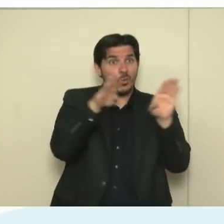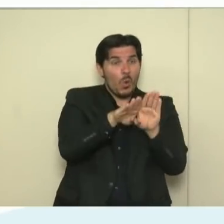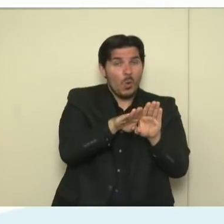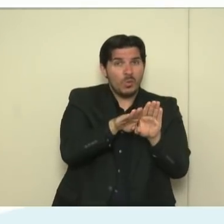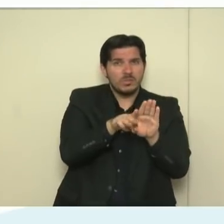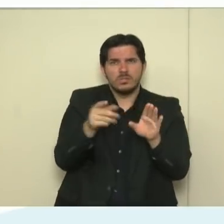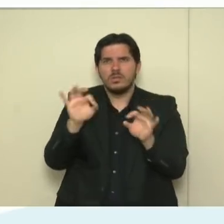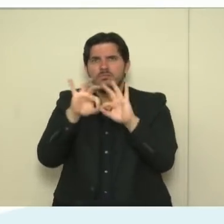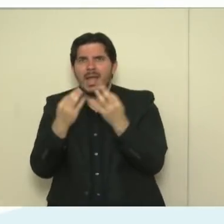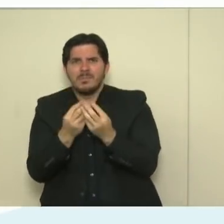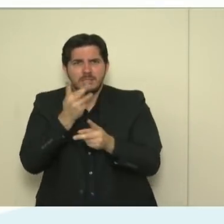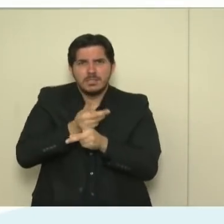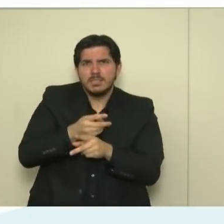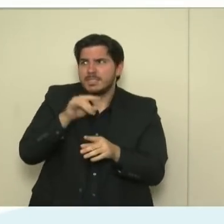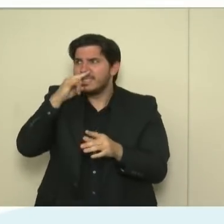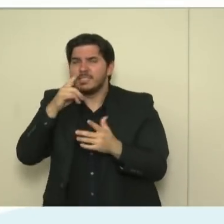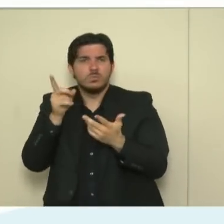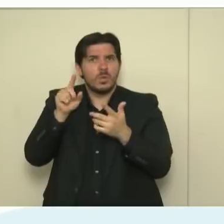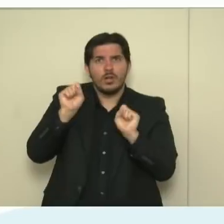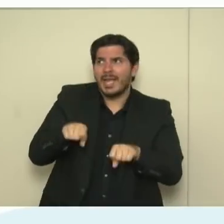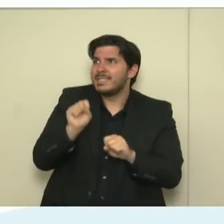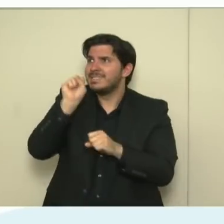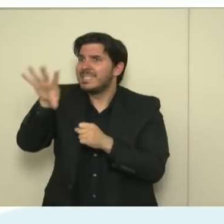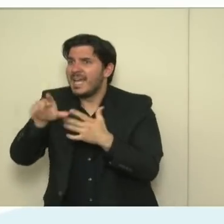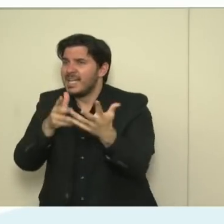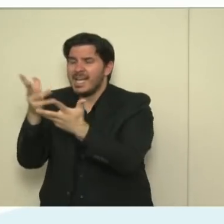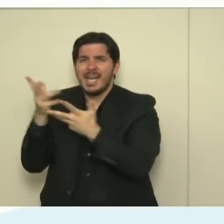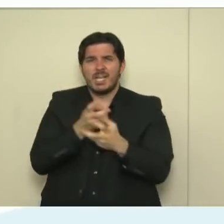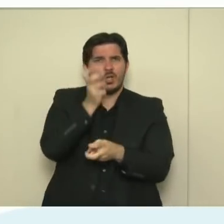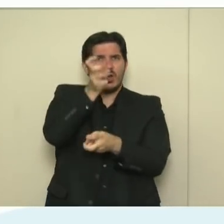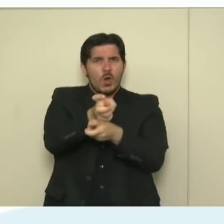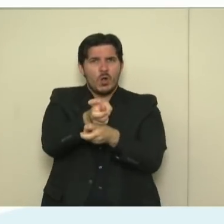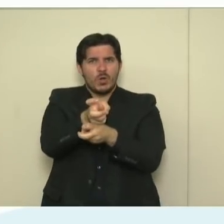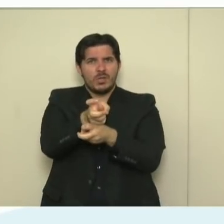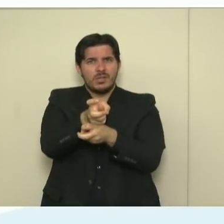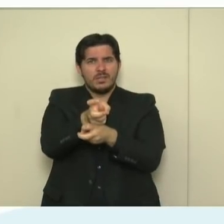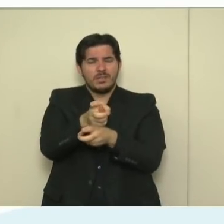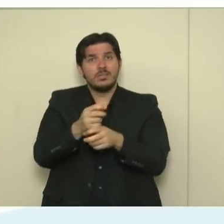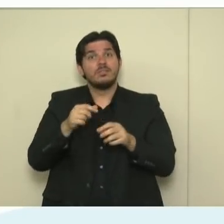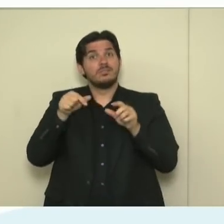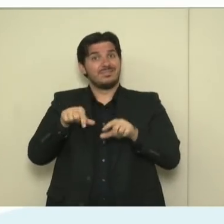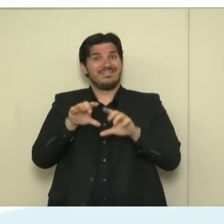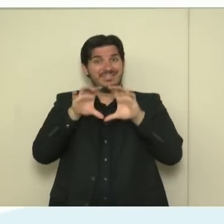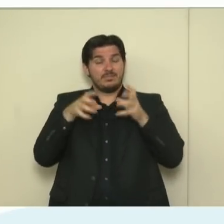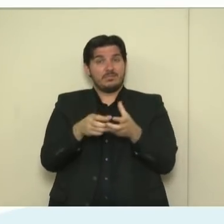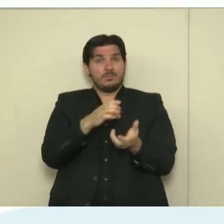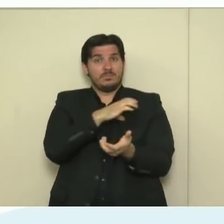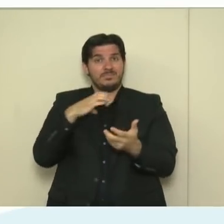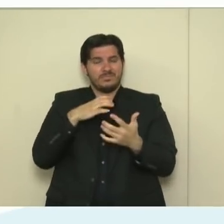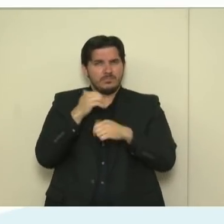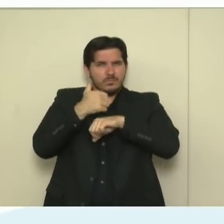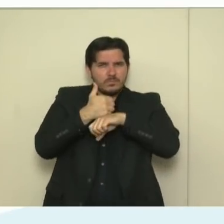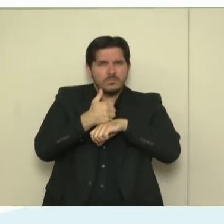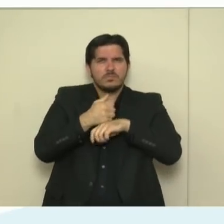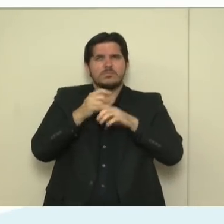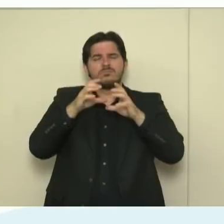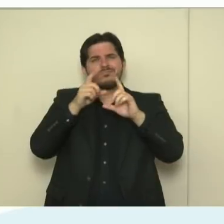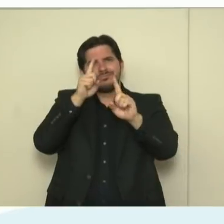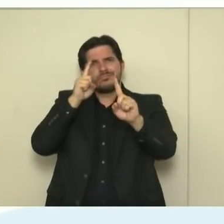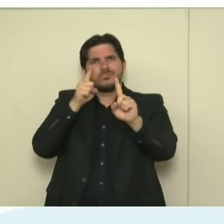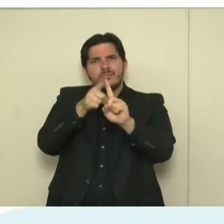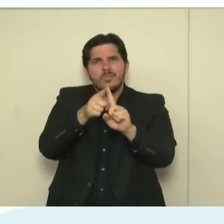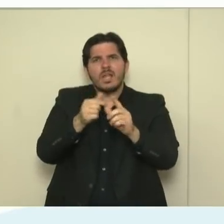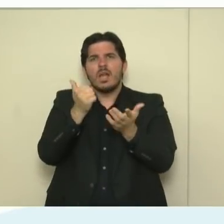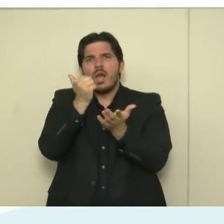go. So for this reason, our department is singularly focused on a priority of helping providers remain